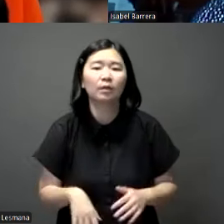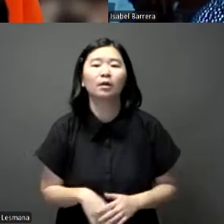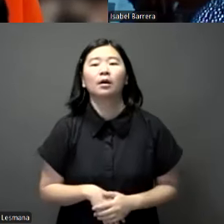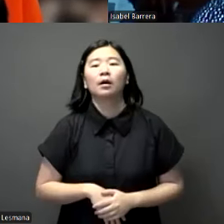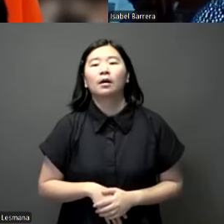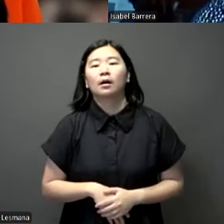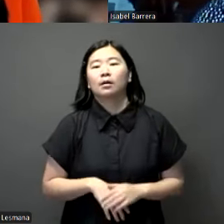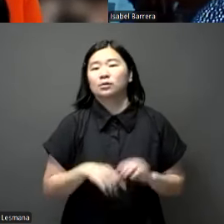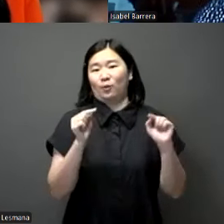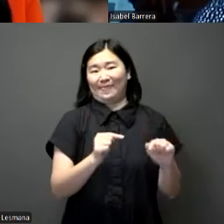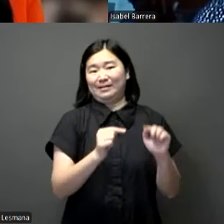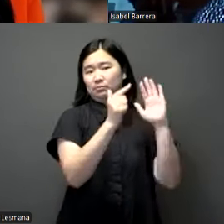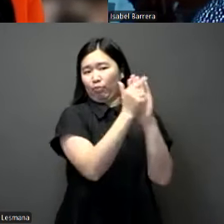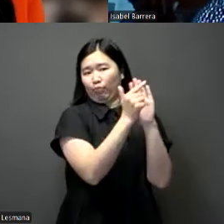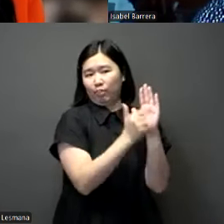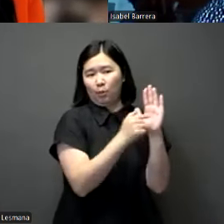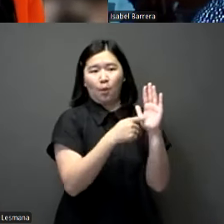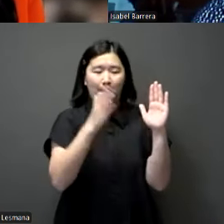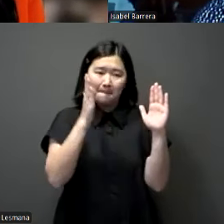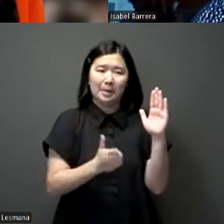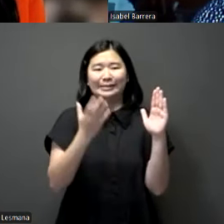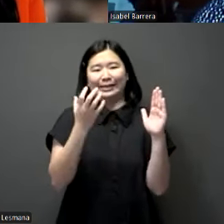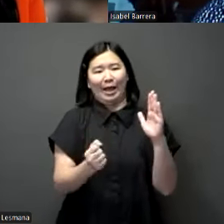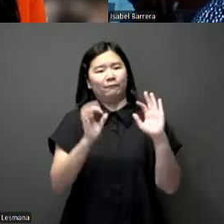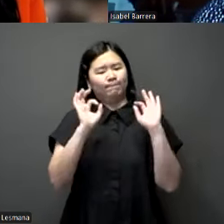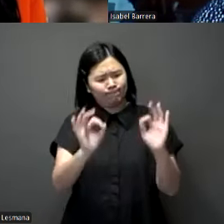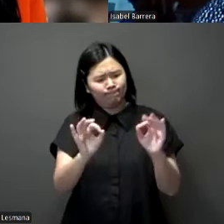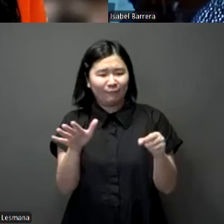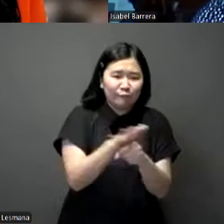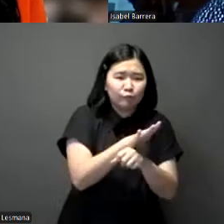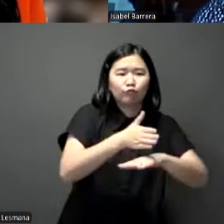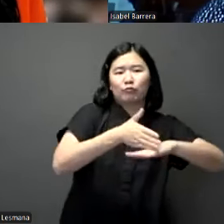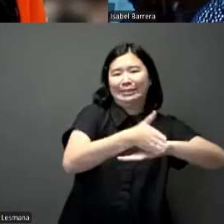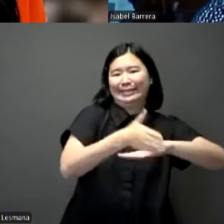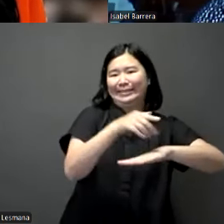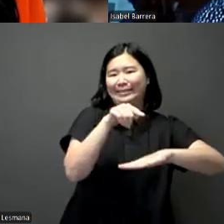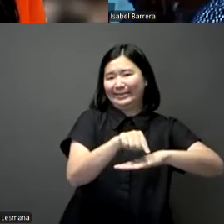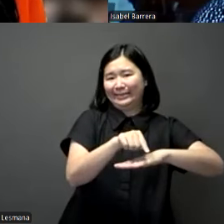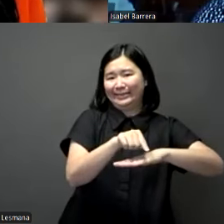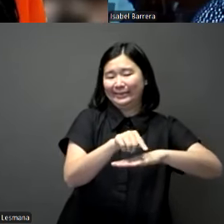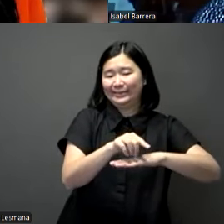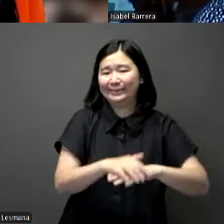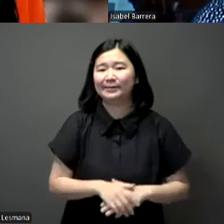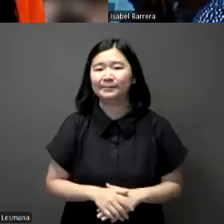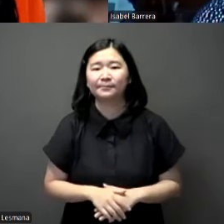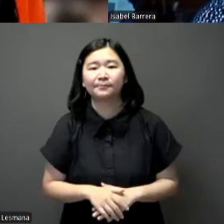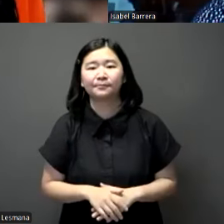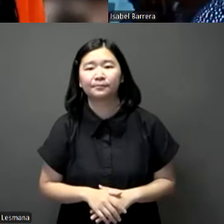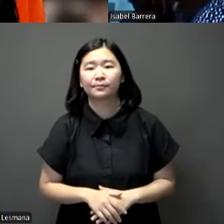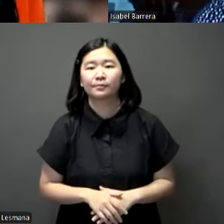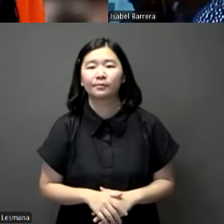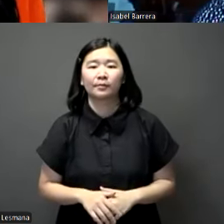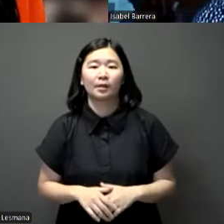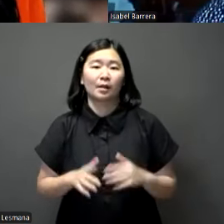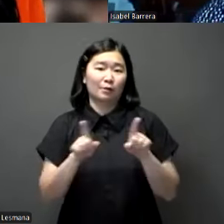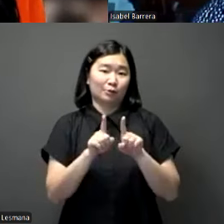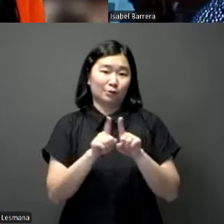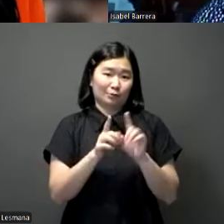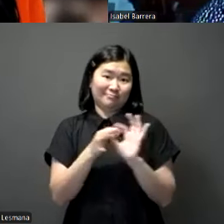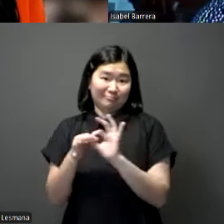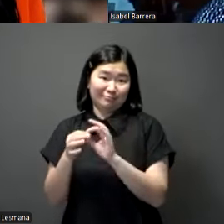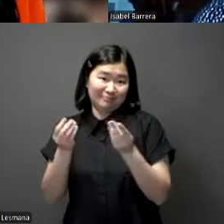Thank you so much, Dr. Pereira and Dr. Saboya, for those answers. I think this one, our next one